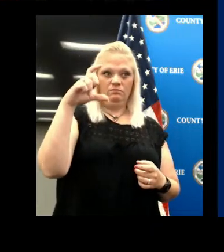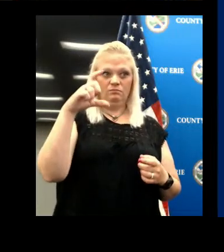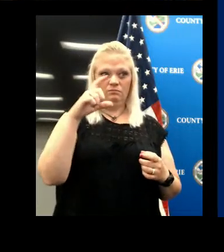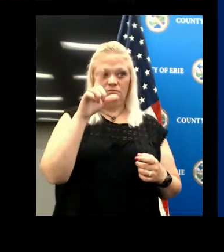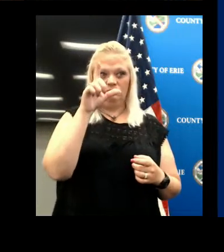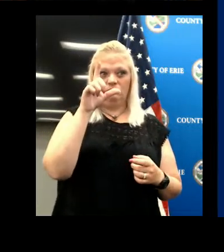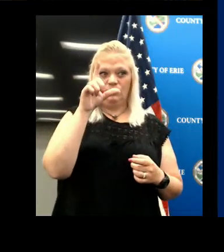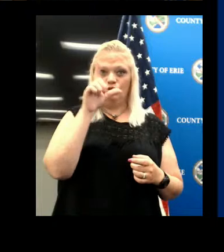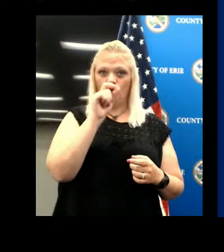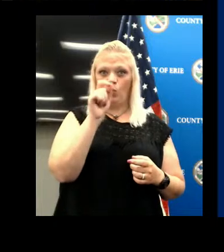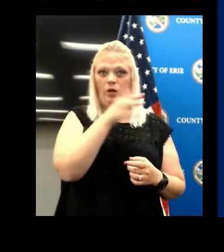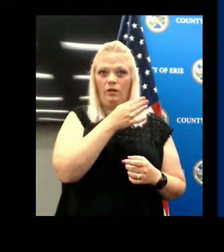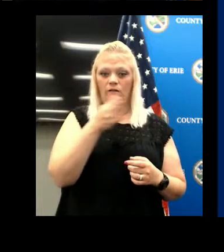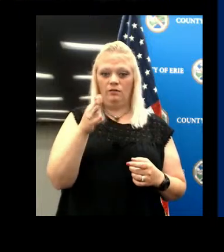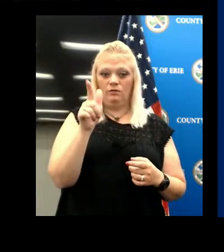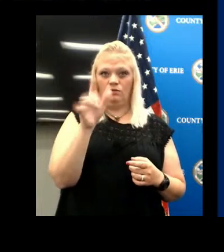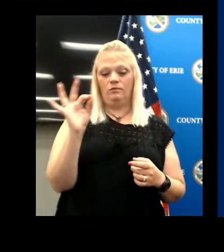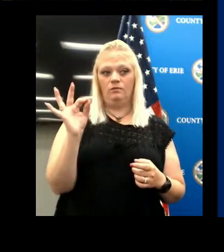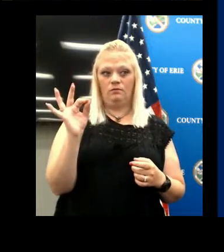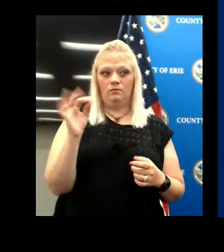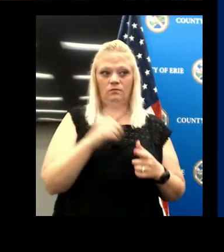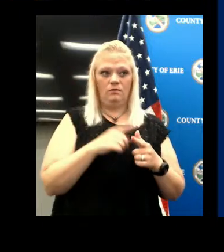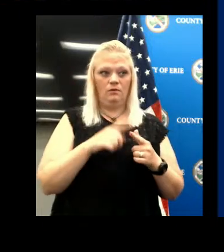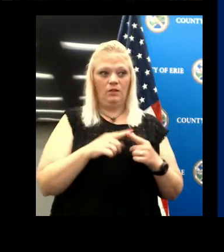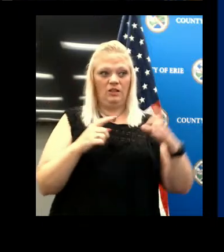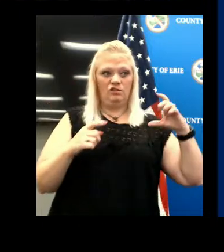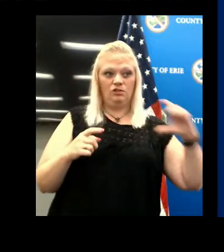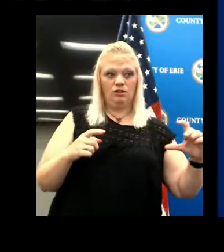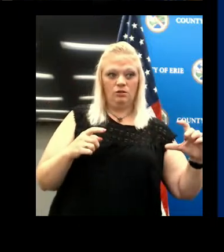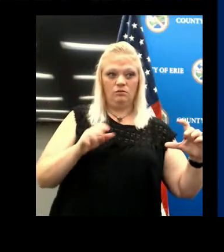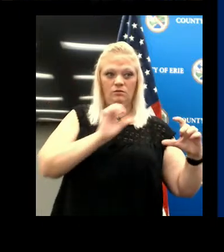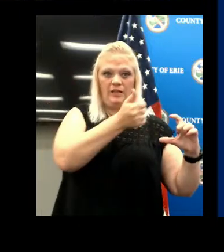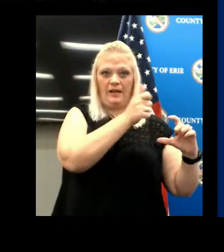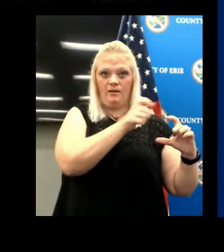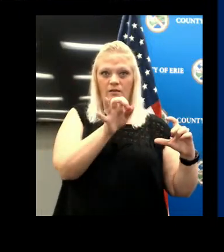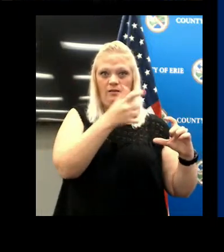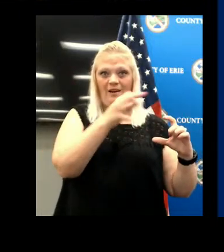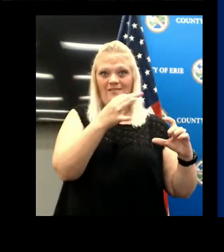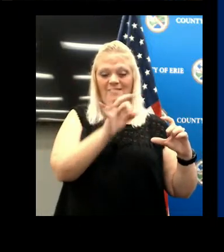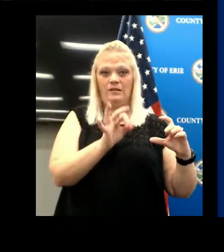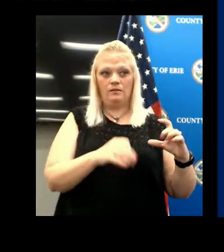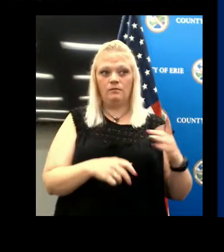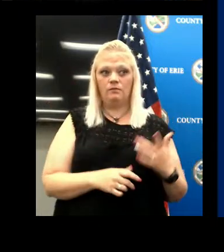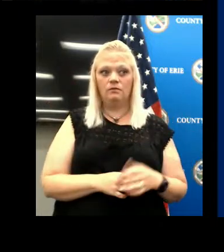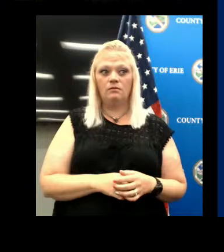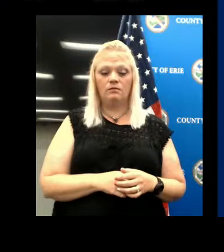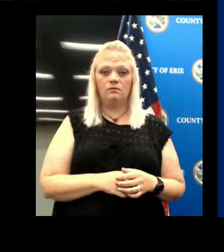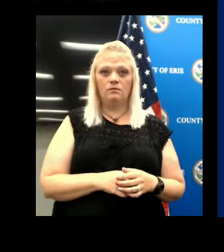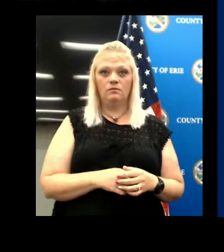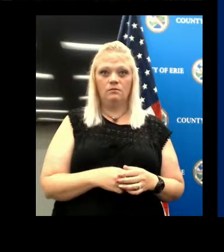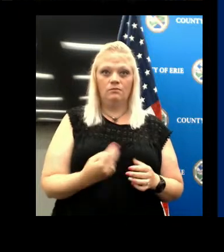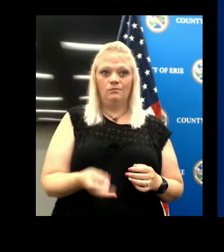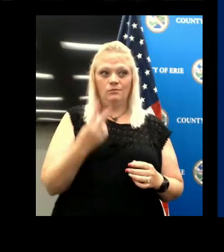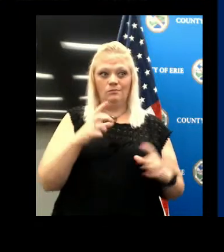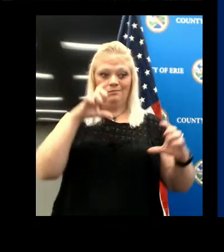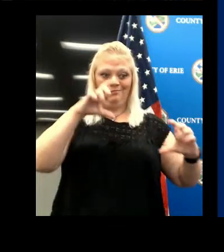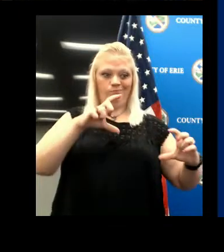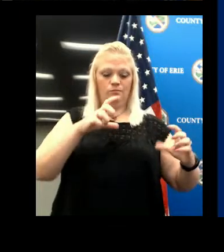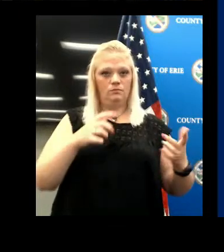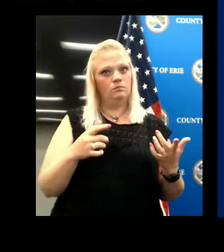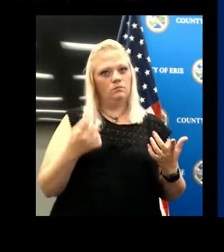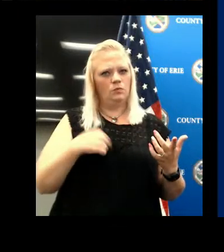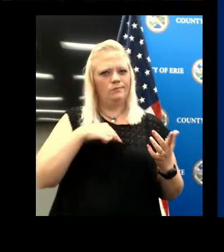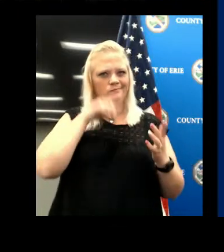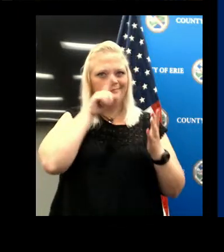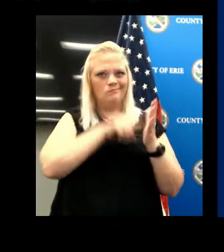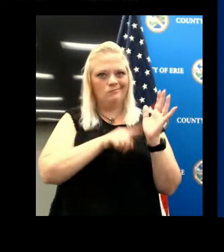to 29 age category, but then there's a large bar in the 10 to 19 age category. So we said we need to do a deeper